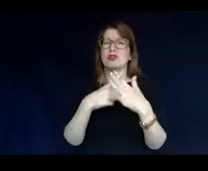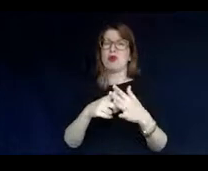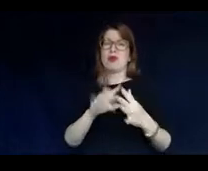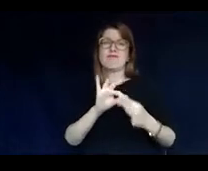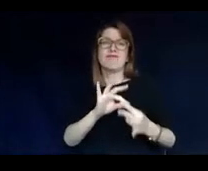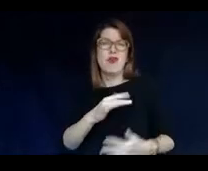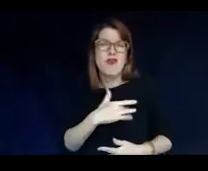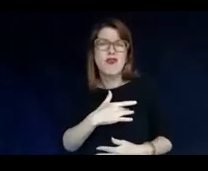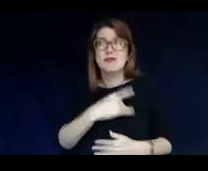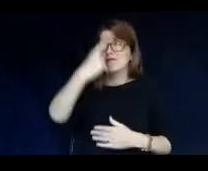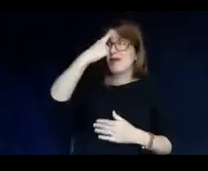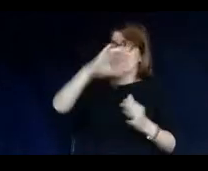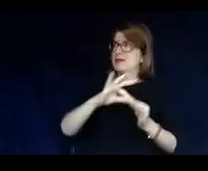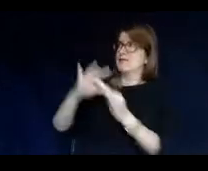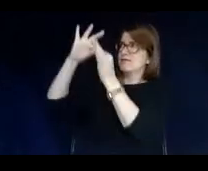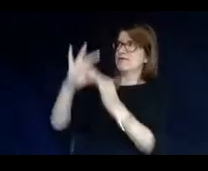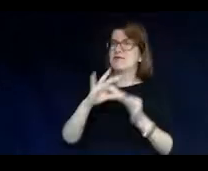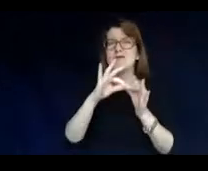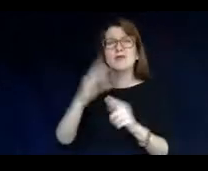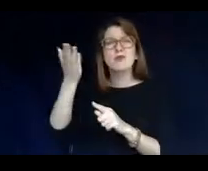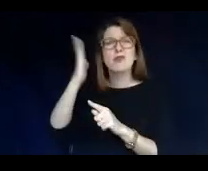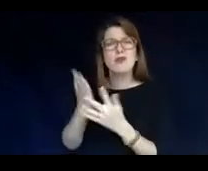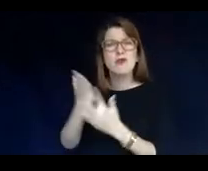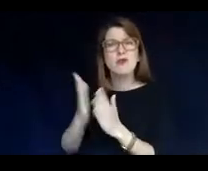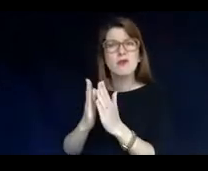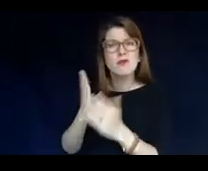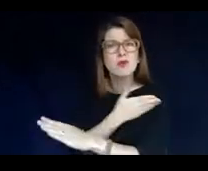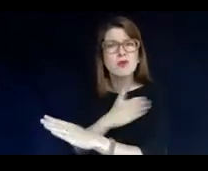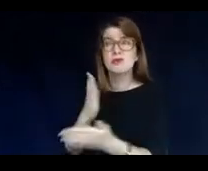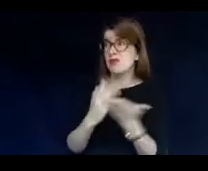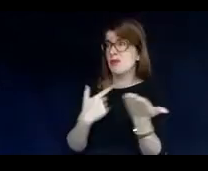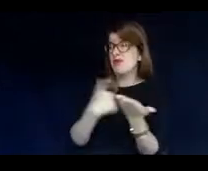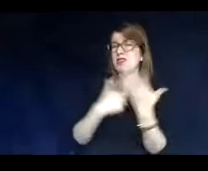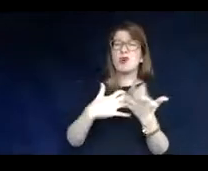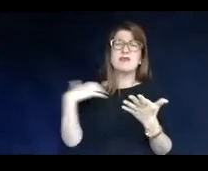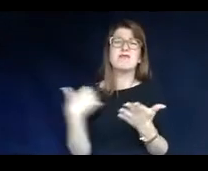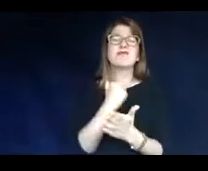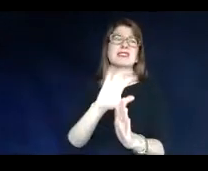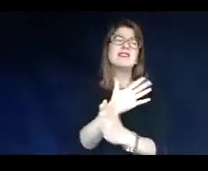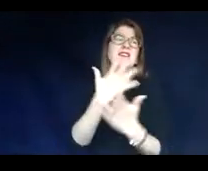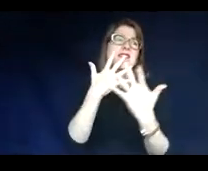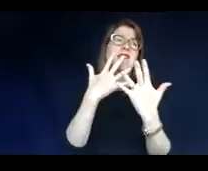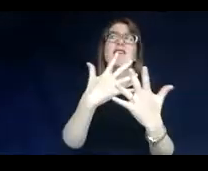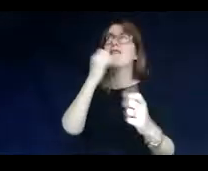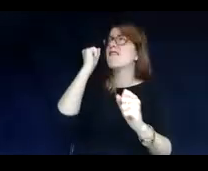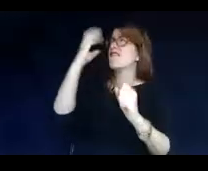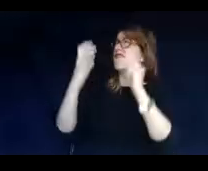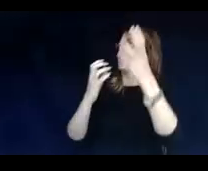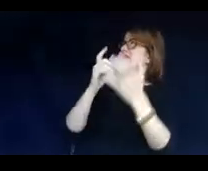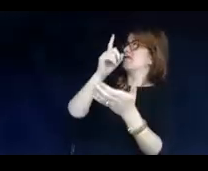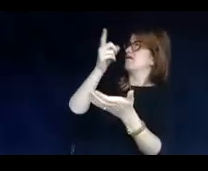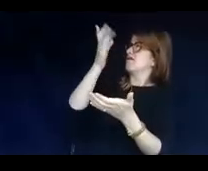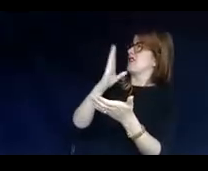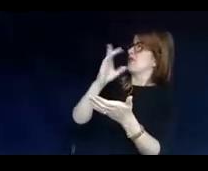to God through music. Now, for some of us, this is an opportunity to sing out in praise and gratitude to a God we believe to be really